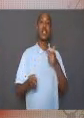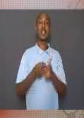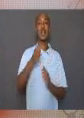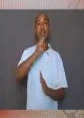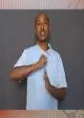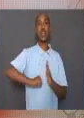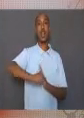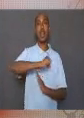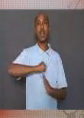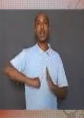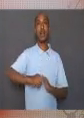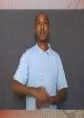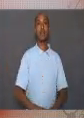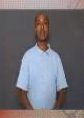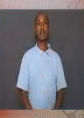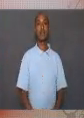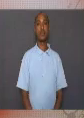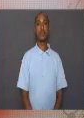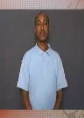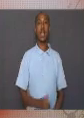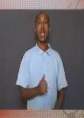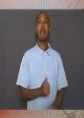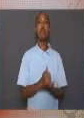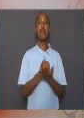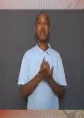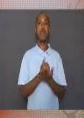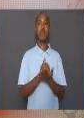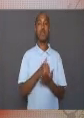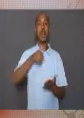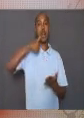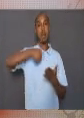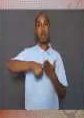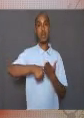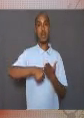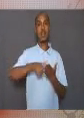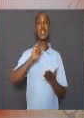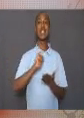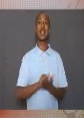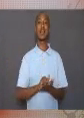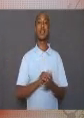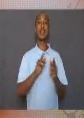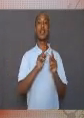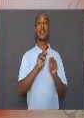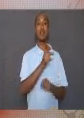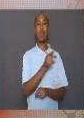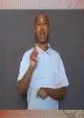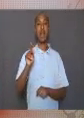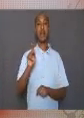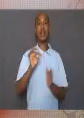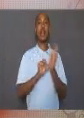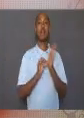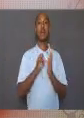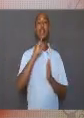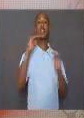shell. A helpful tip to remember is that the period number